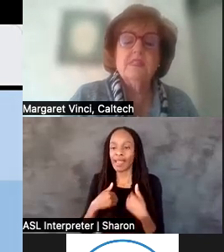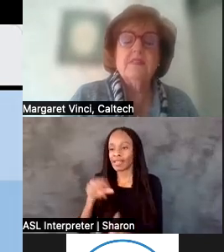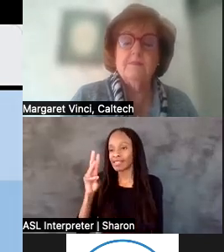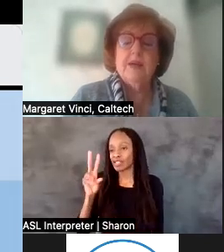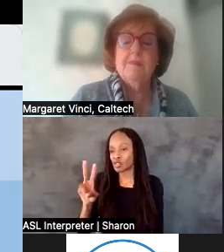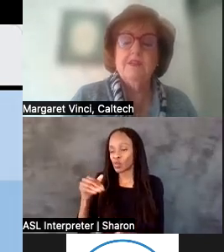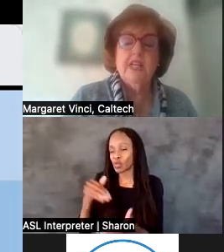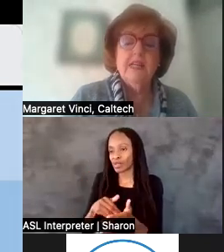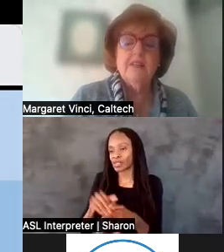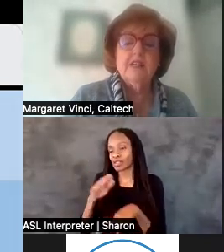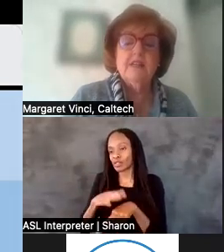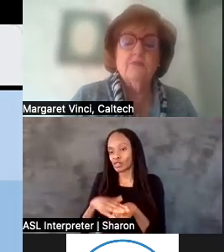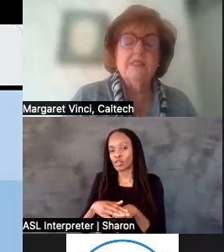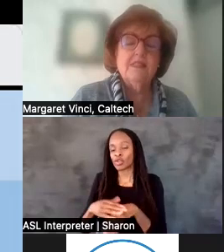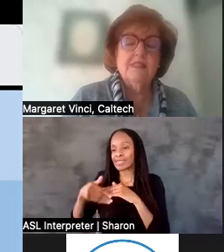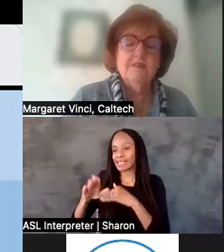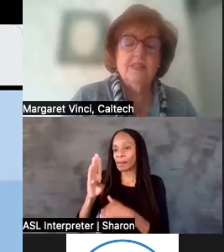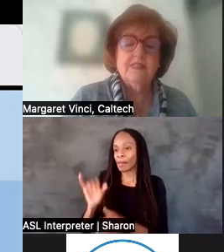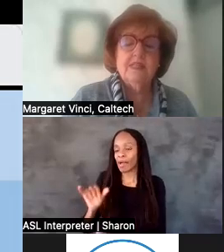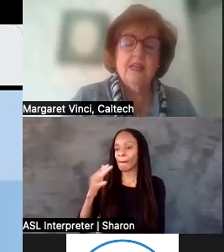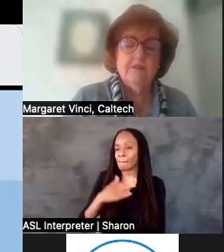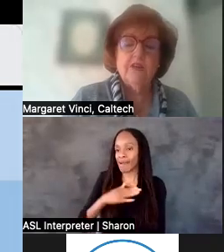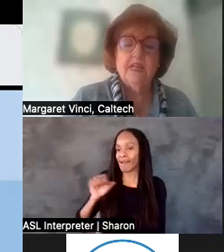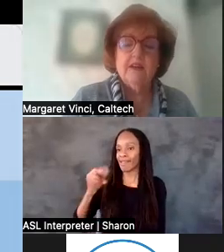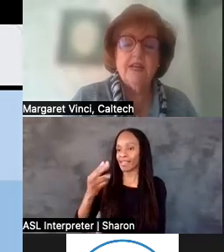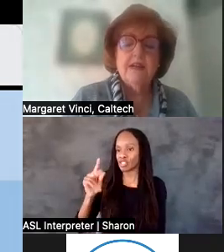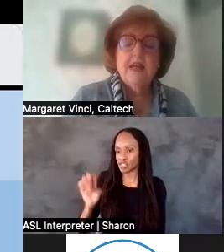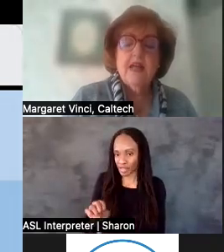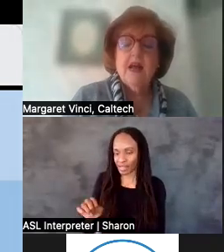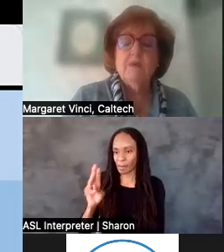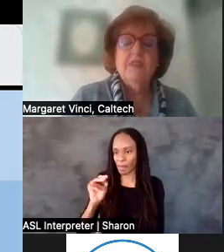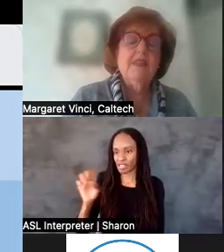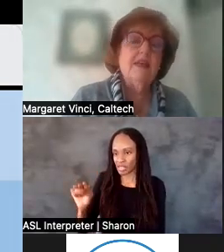alerts were sent by MyShake to residents of the Southern California